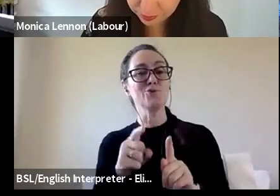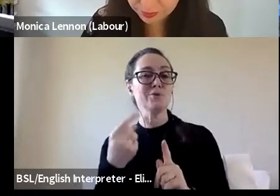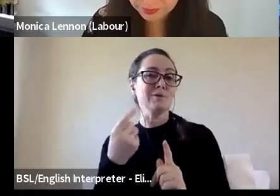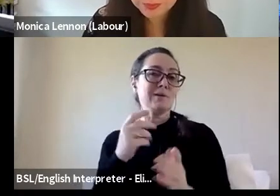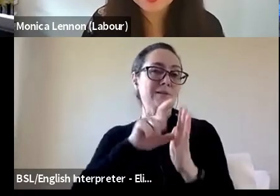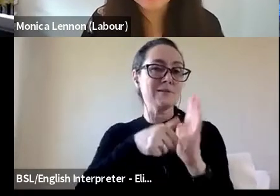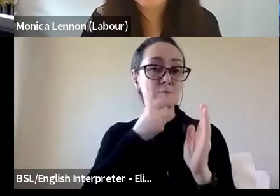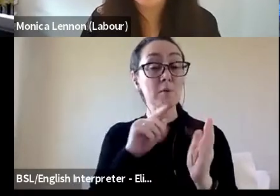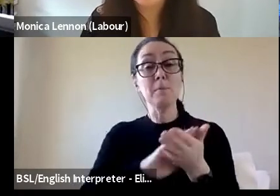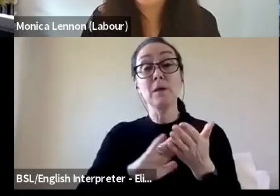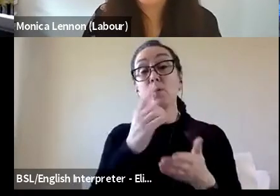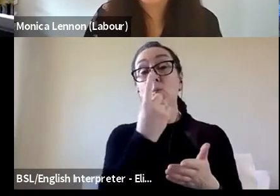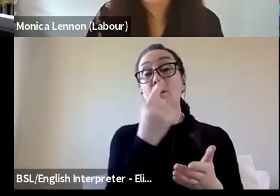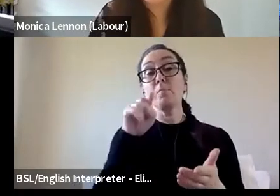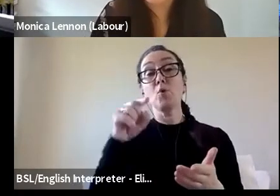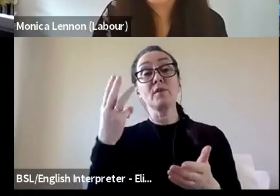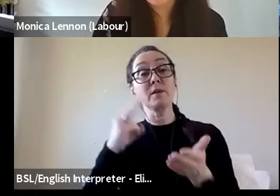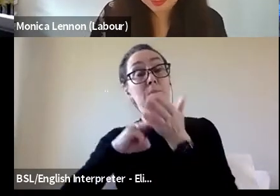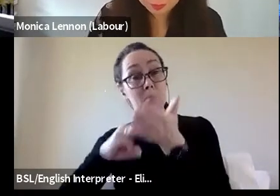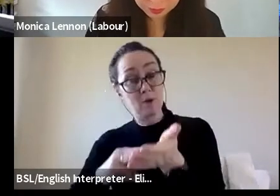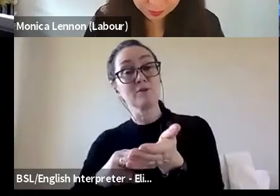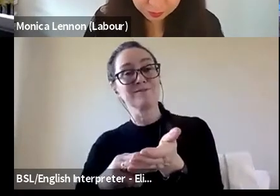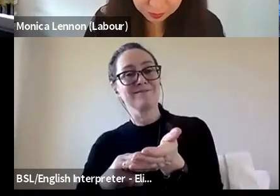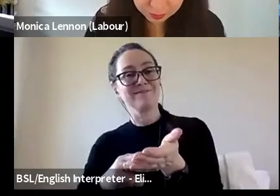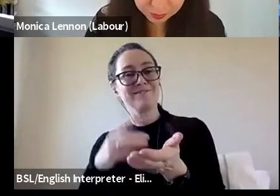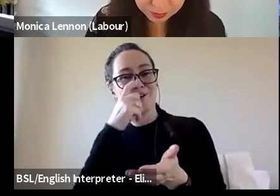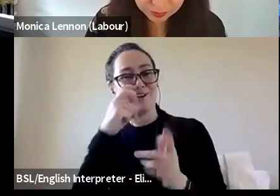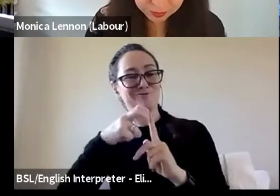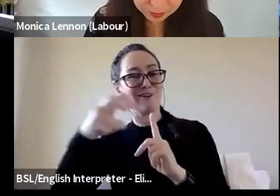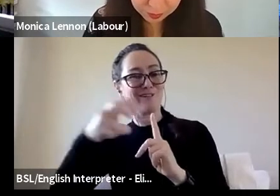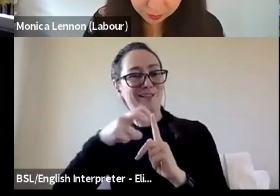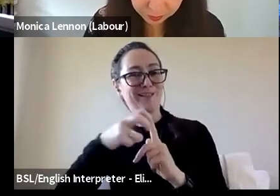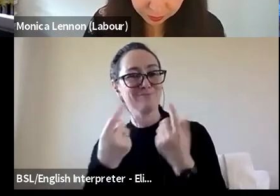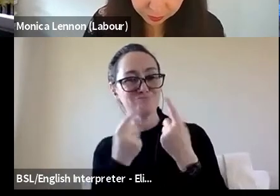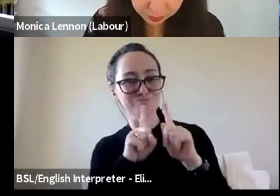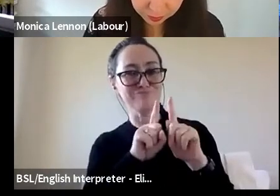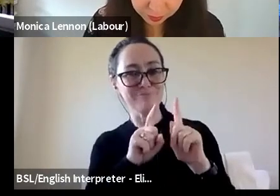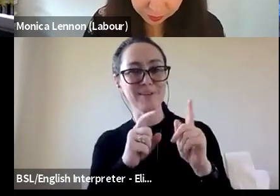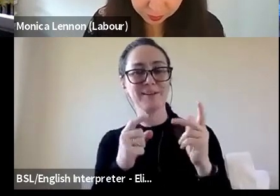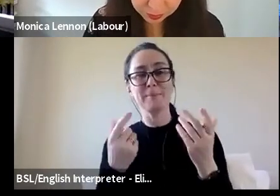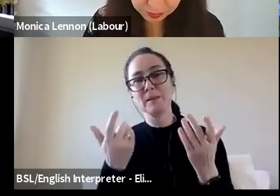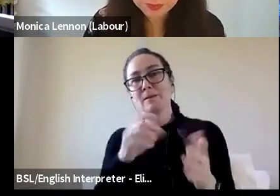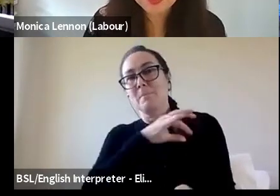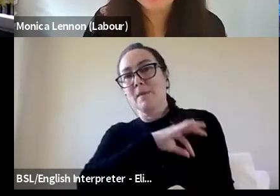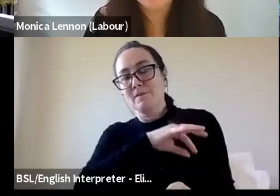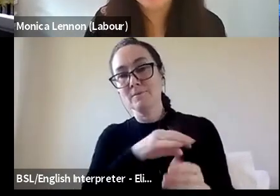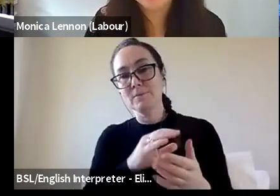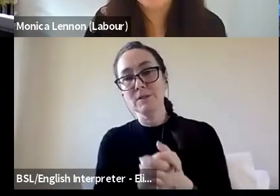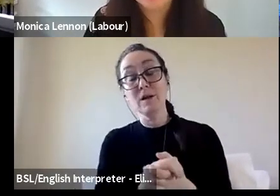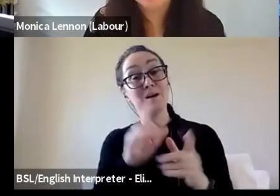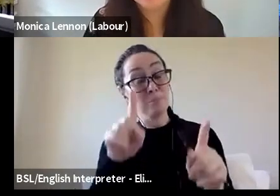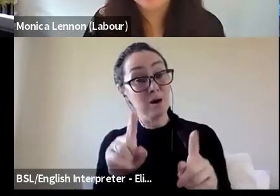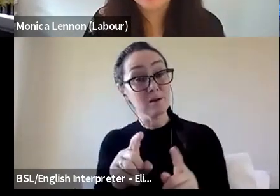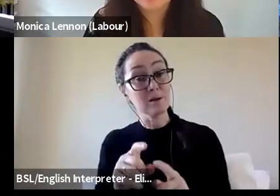1.3 million people benefit from free bus travel. But of course, I recognise that the bus is not an option for everyone. Buses can be really